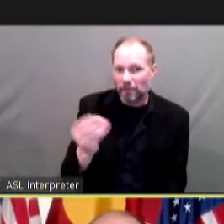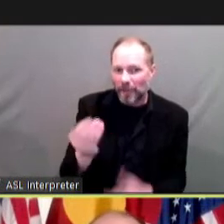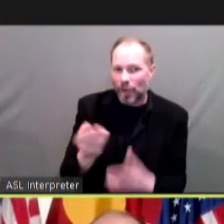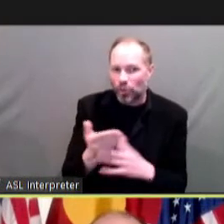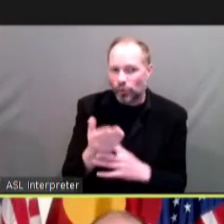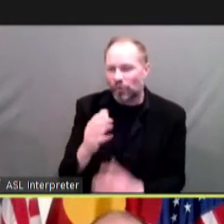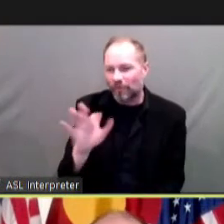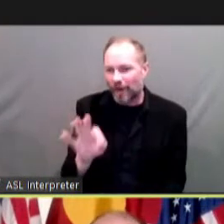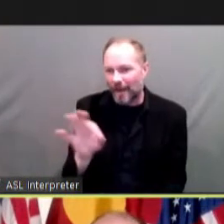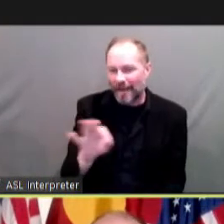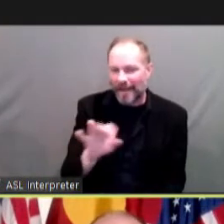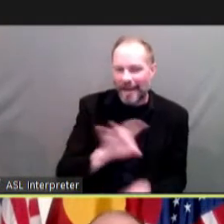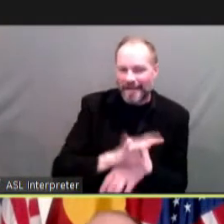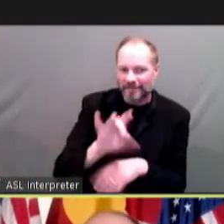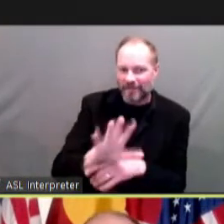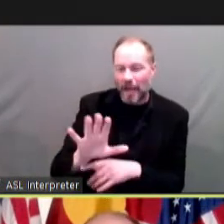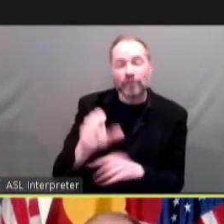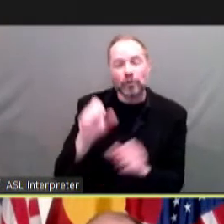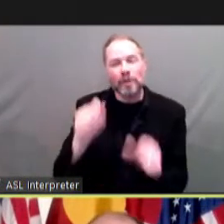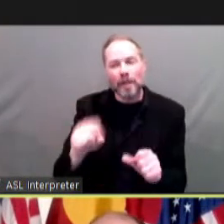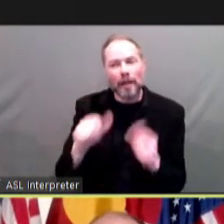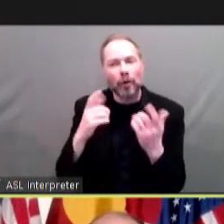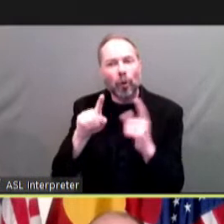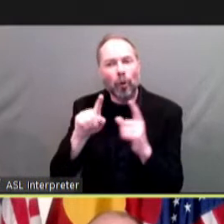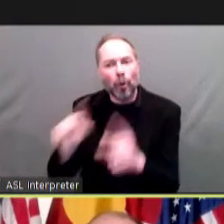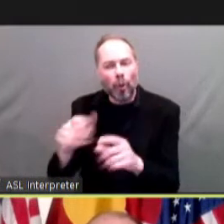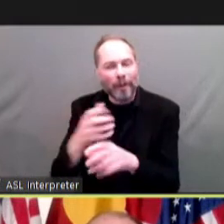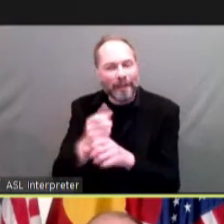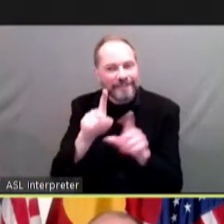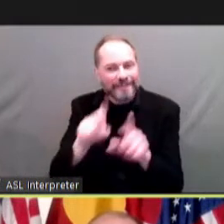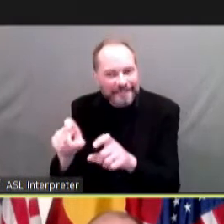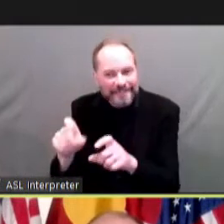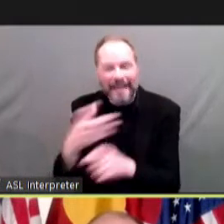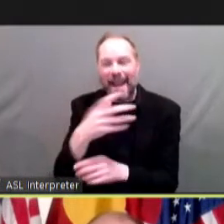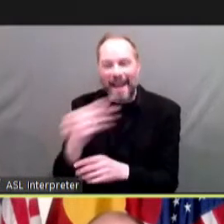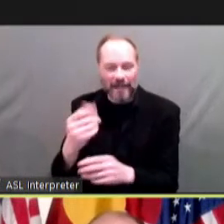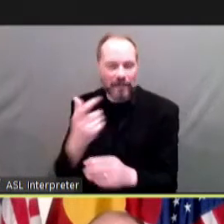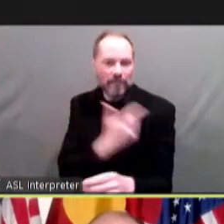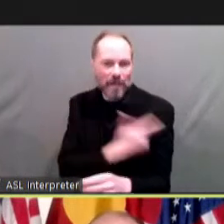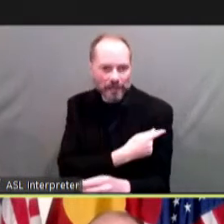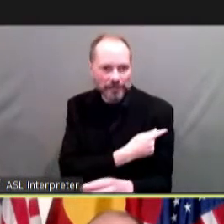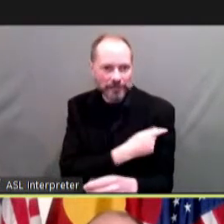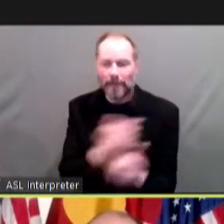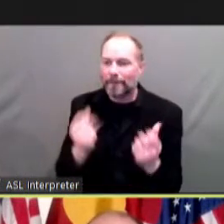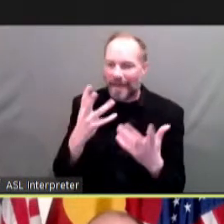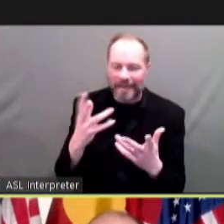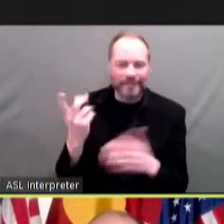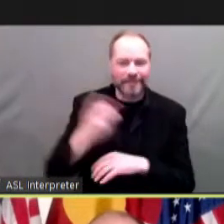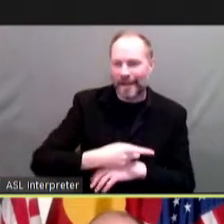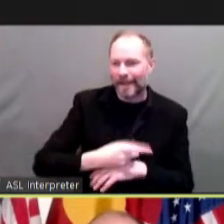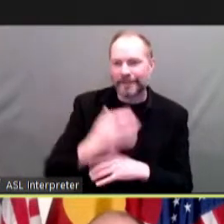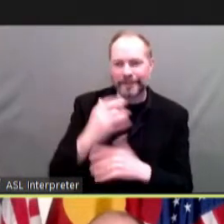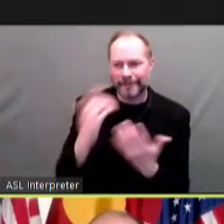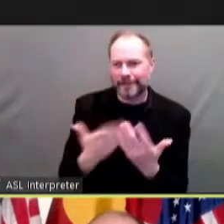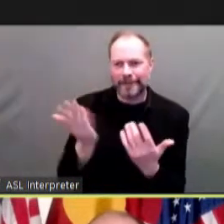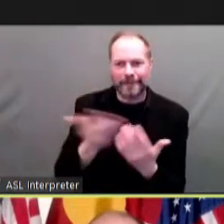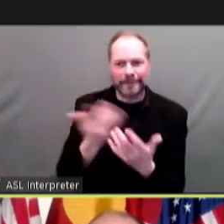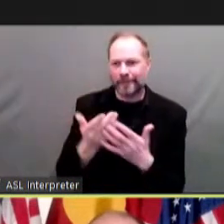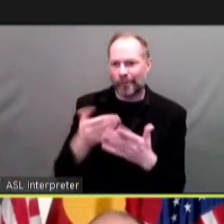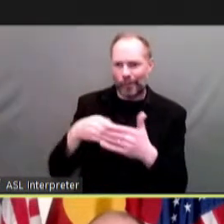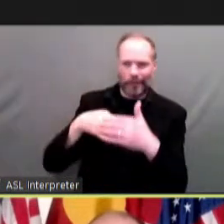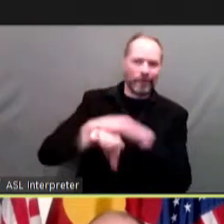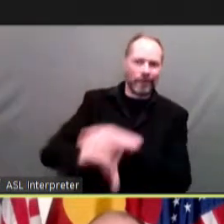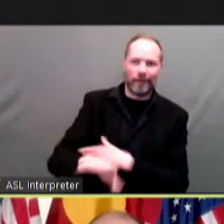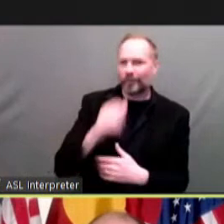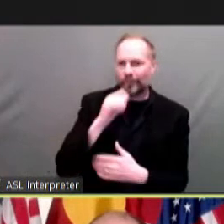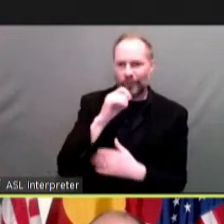get vaccinated or tested. Plenty of capacity. Most of the day, it flows right through. If you want to set up an appointment ahead of time to make sure you don't